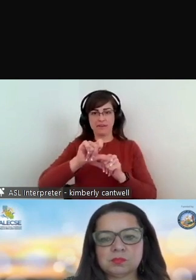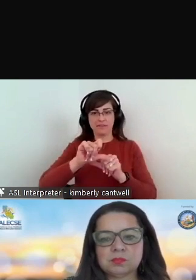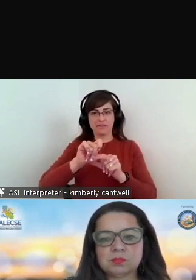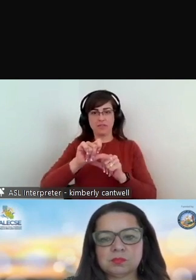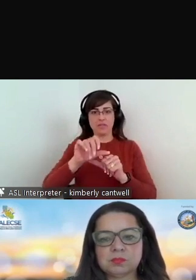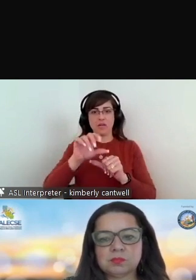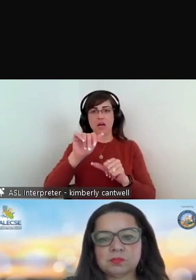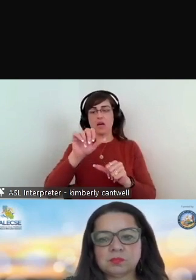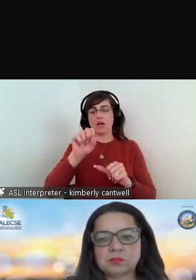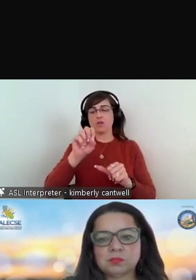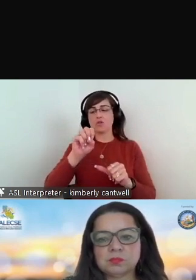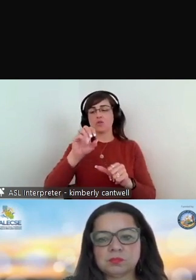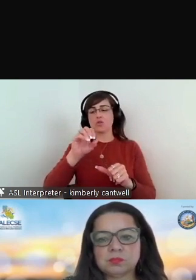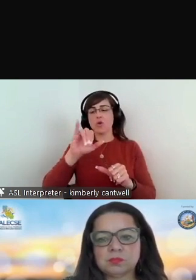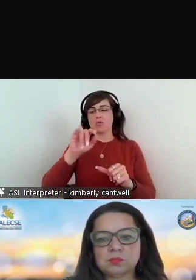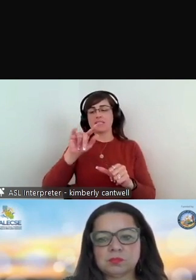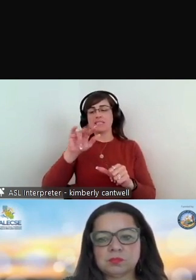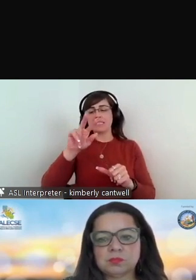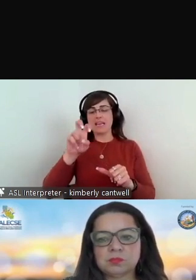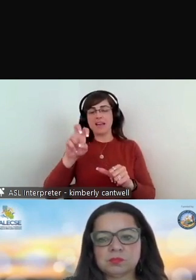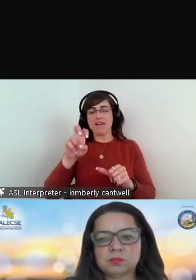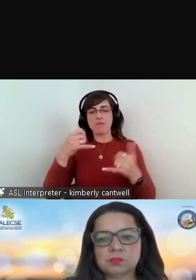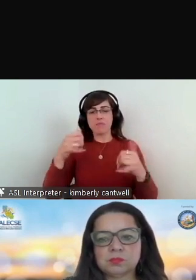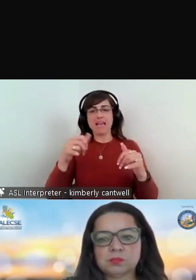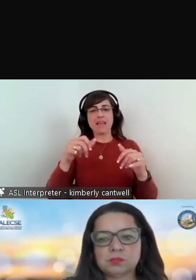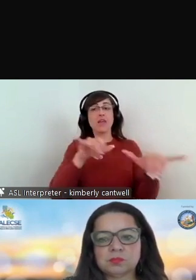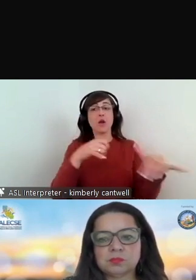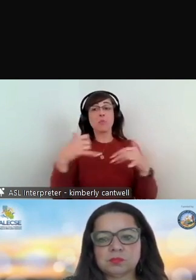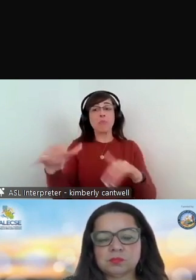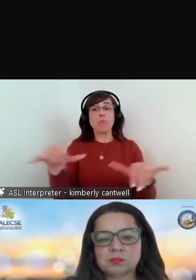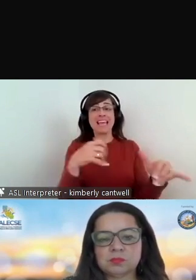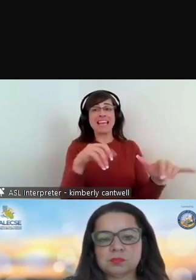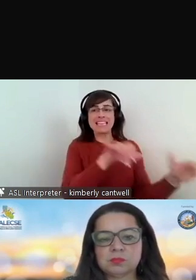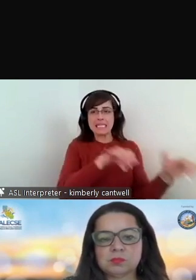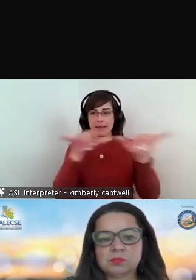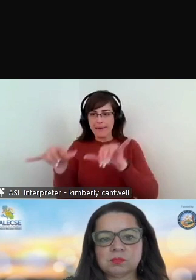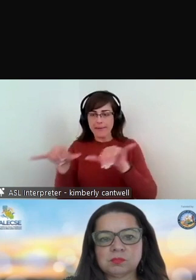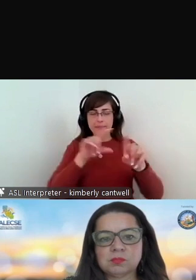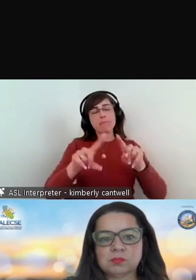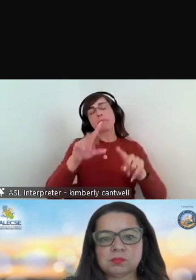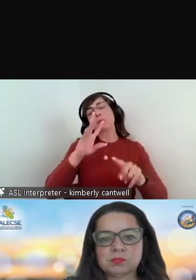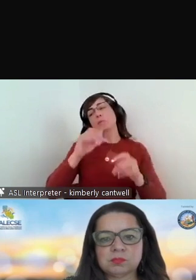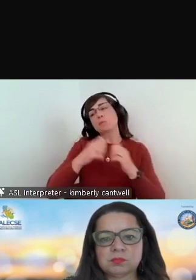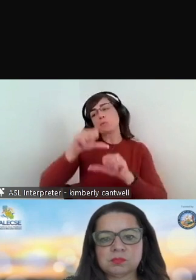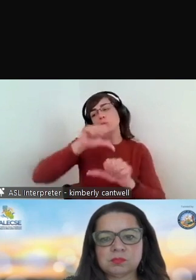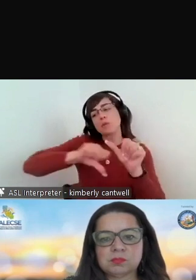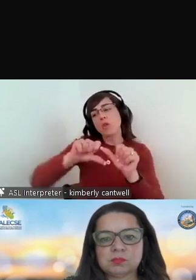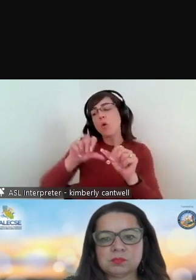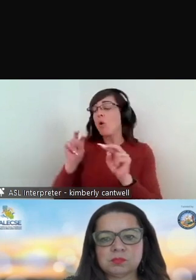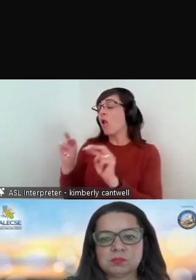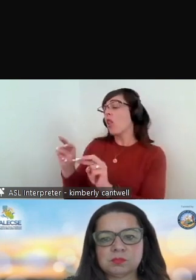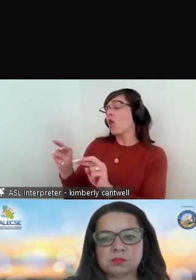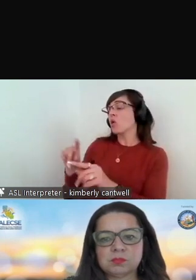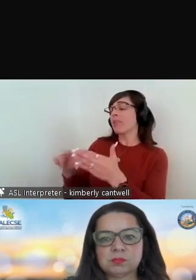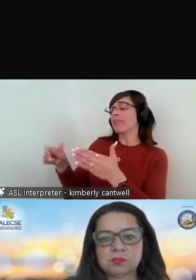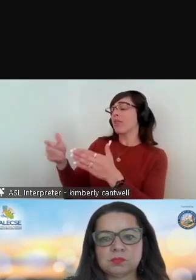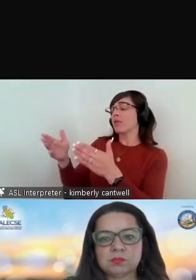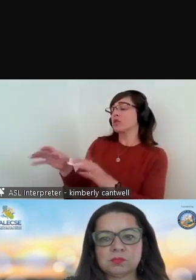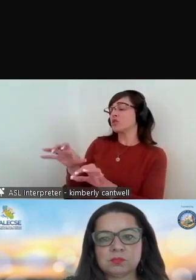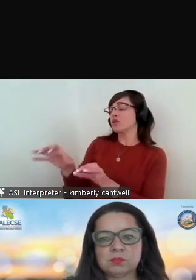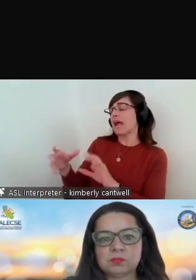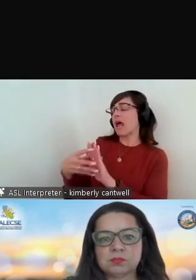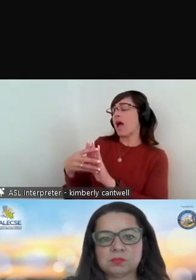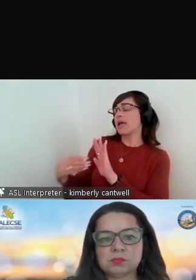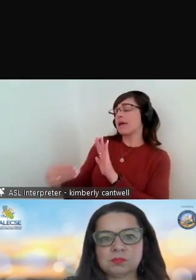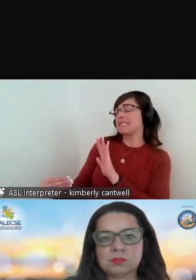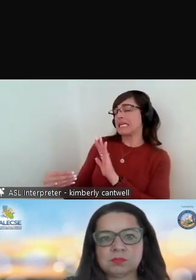Associative play is where they're playing with the same thing, but they might talk to each other or they might check out what the other person's doing and maybe